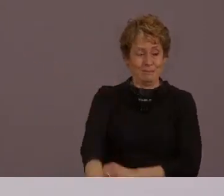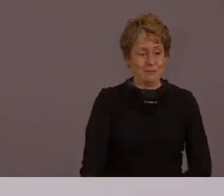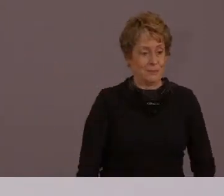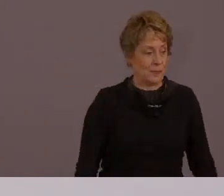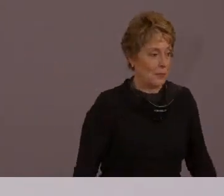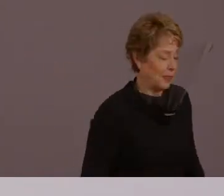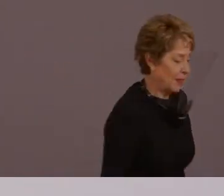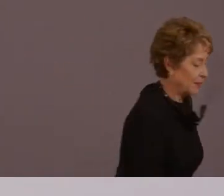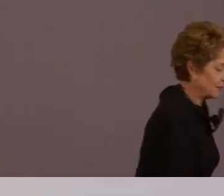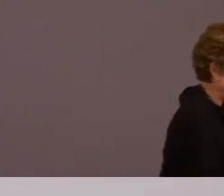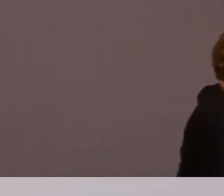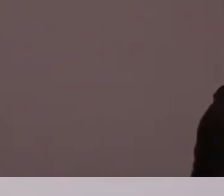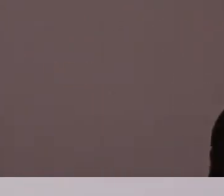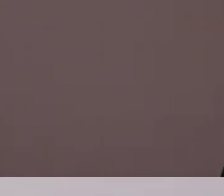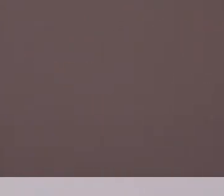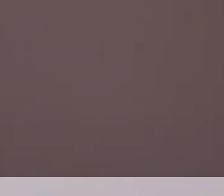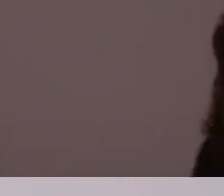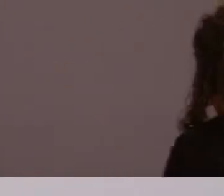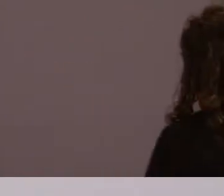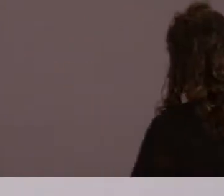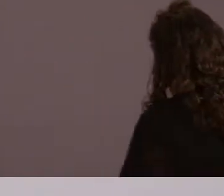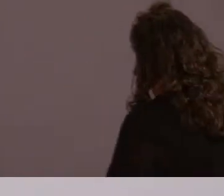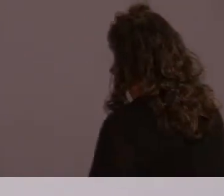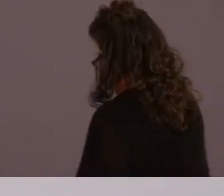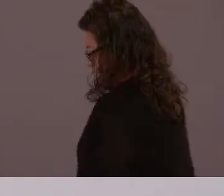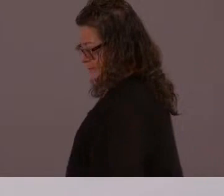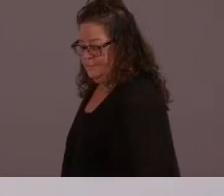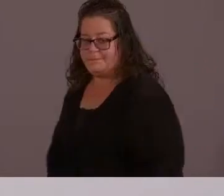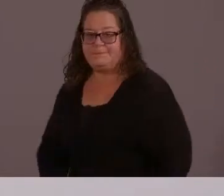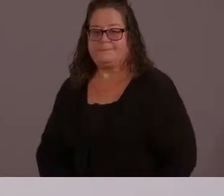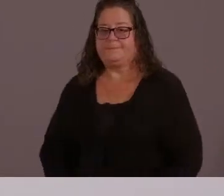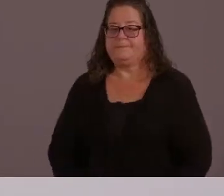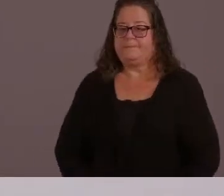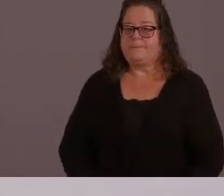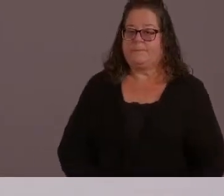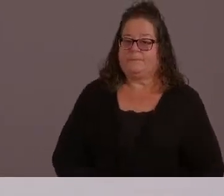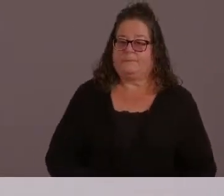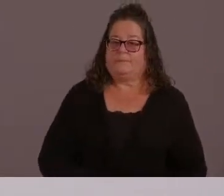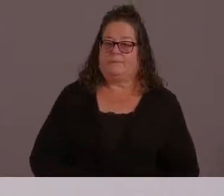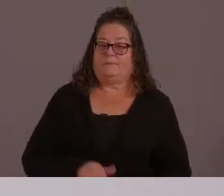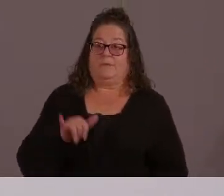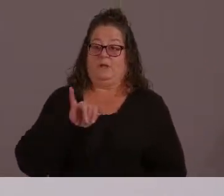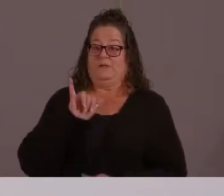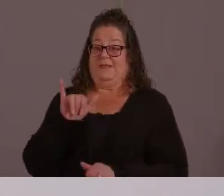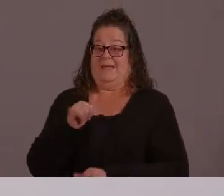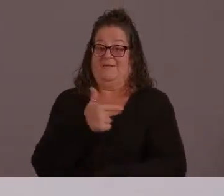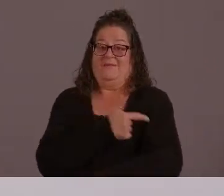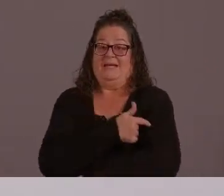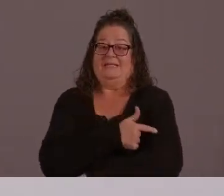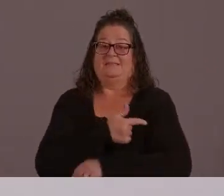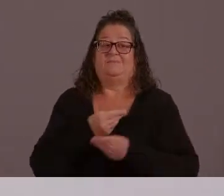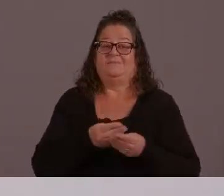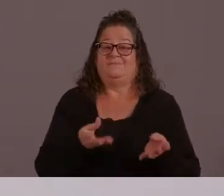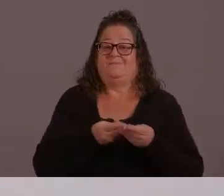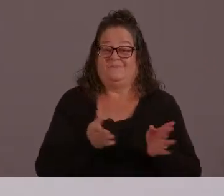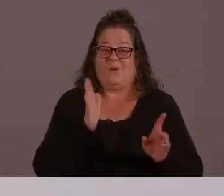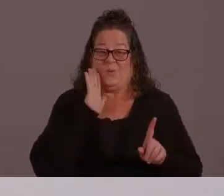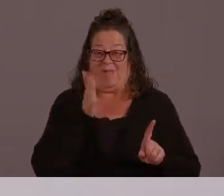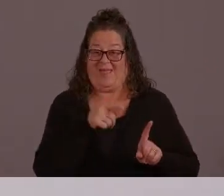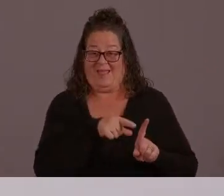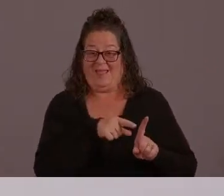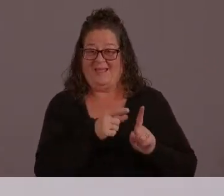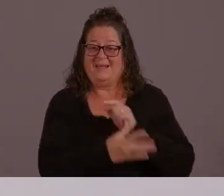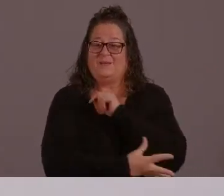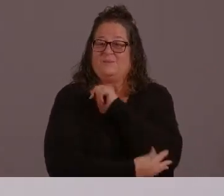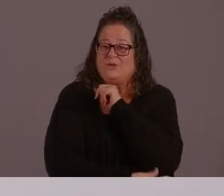And also, these doses are going to be directed to an underserved area in Tucson on the south side,